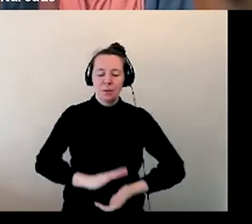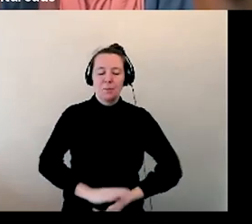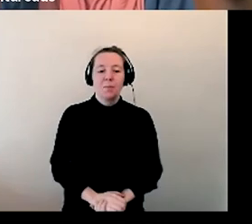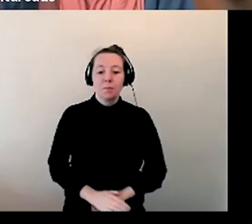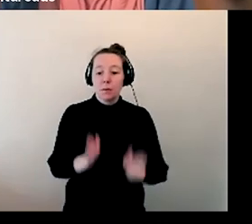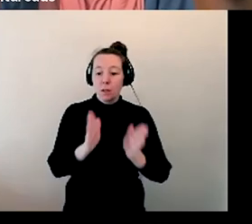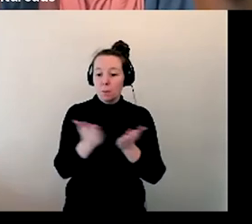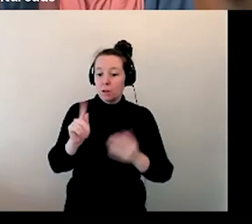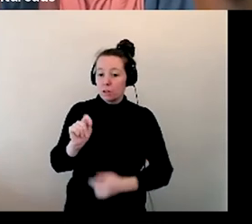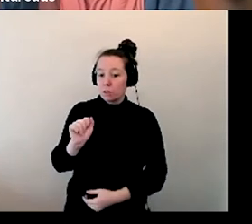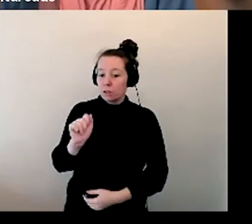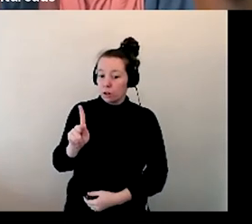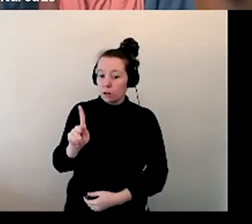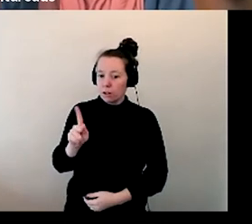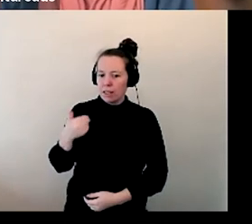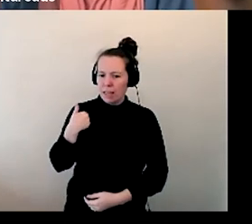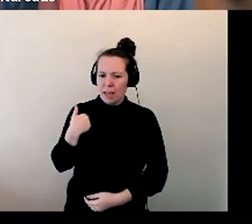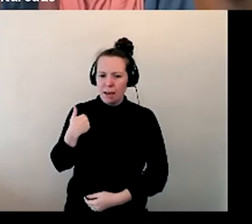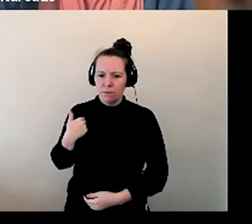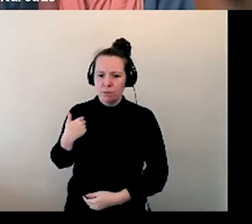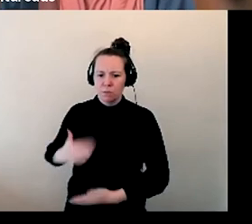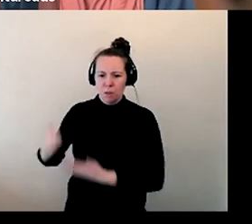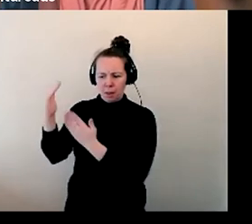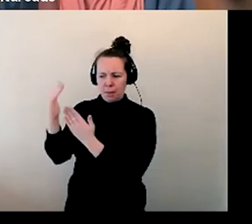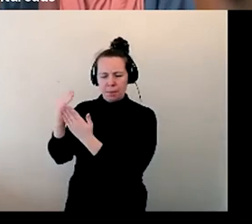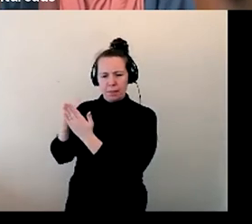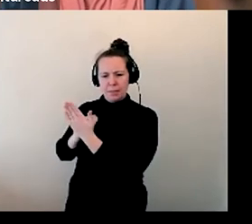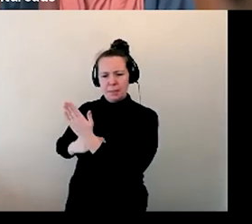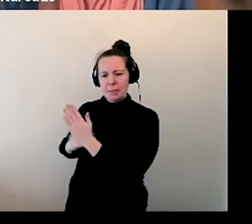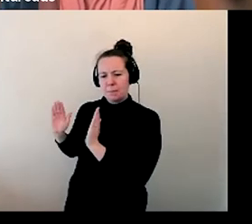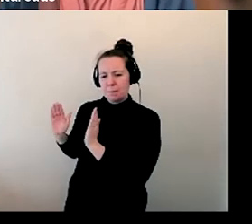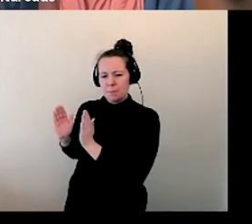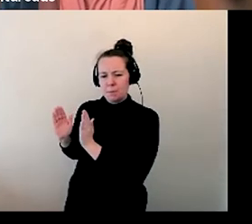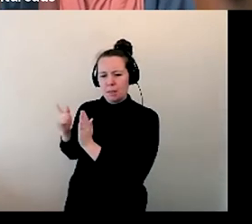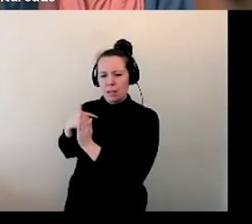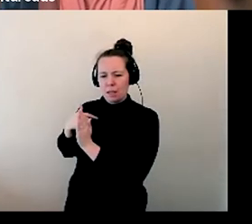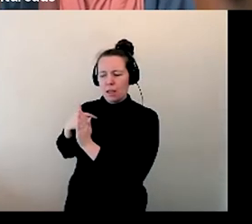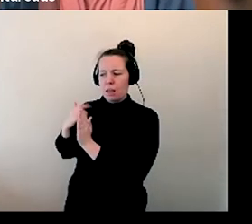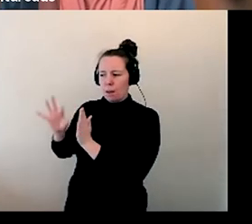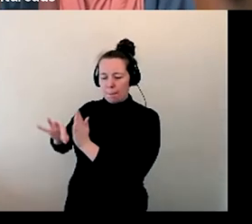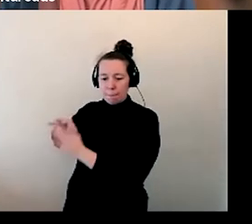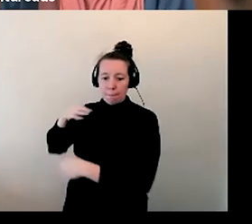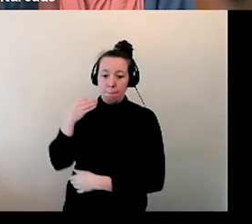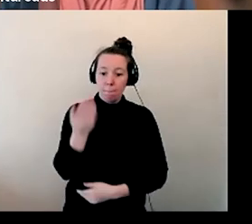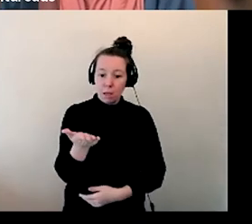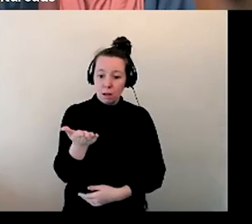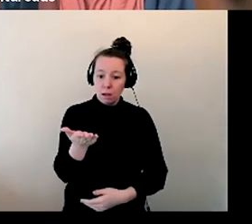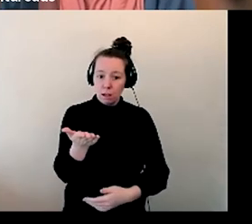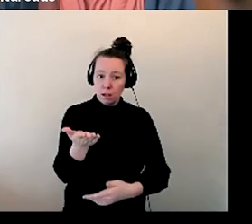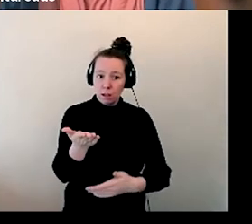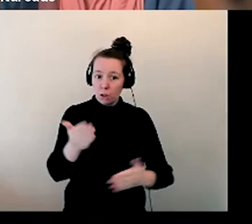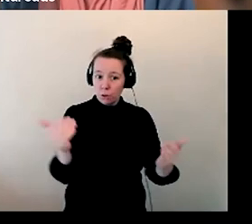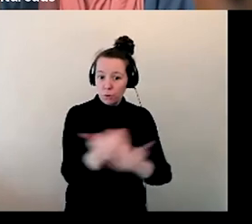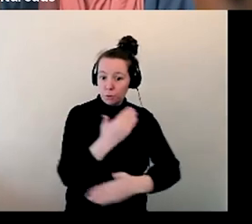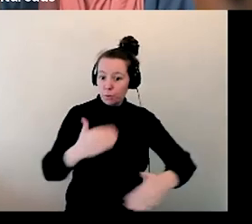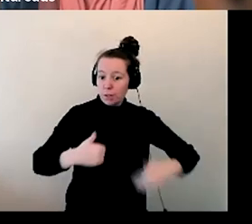some backlists to the attention of new and younger audiences. How did you discover those older books? Were the publishers involved in